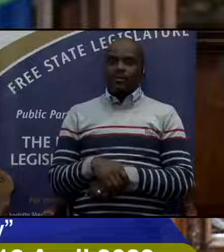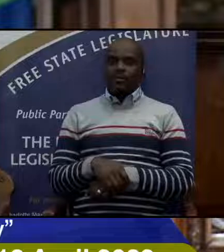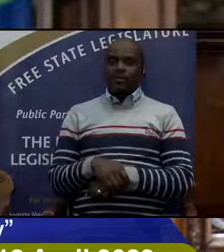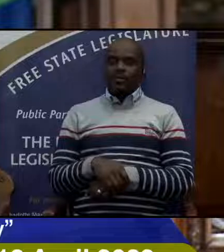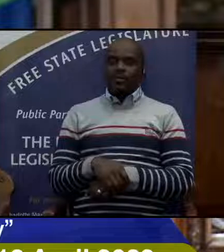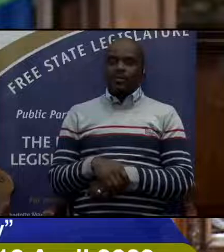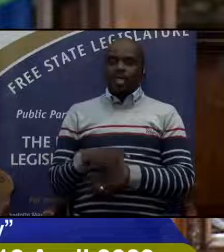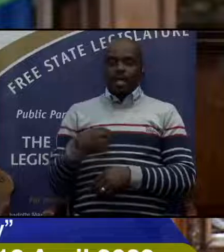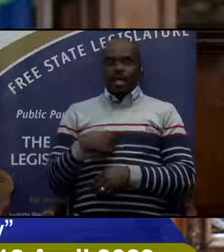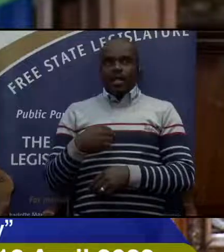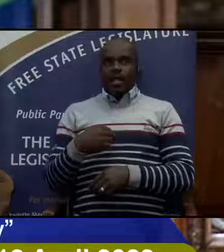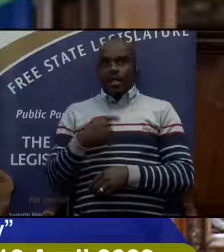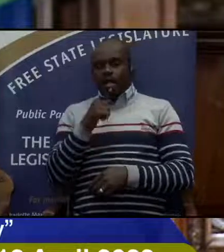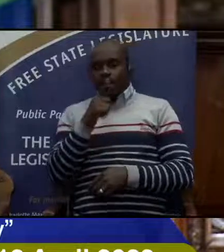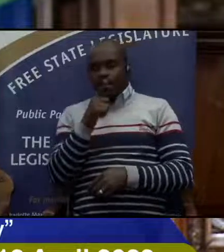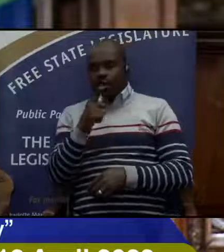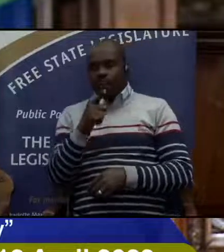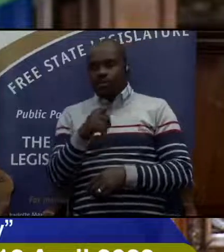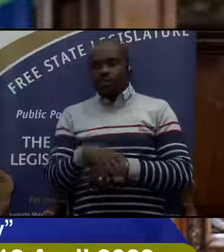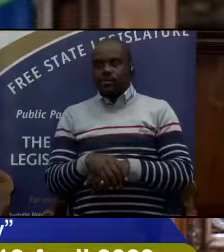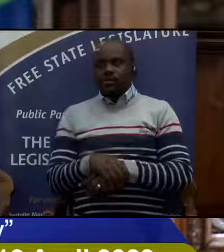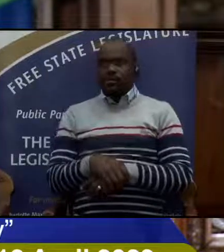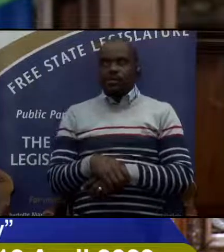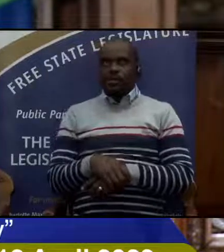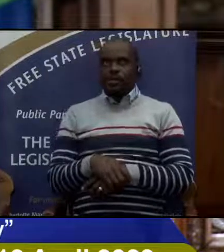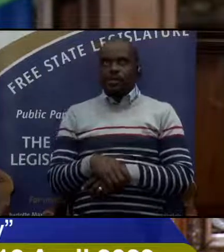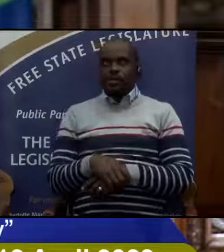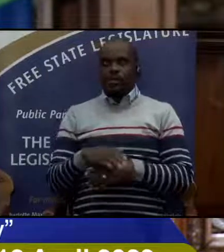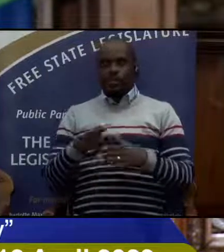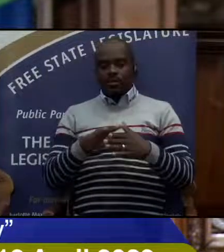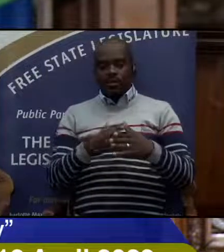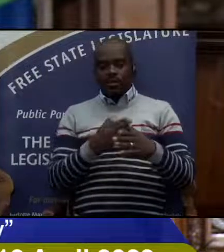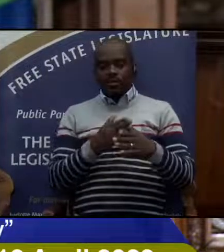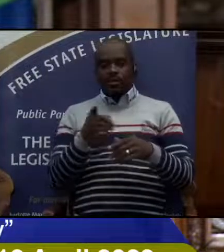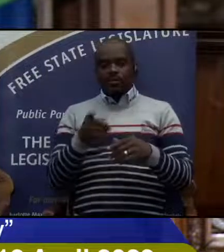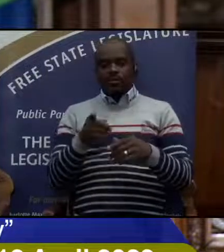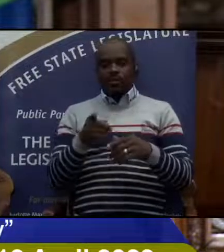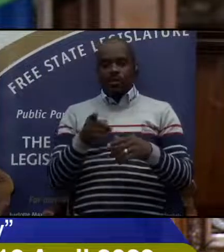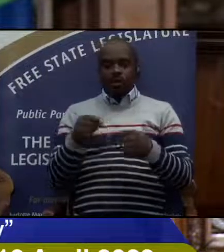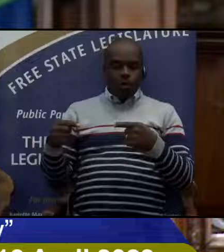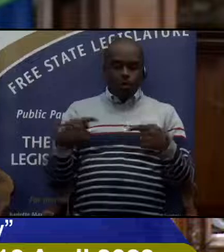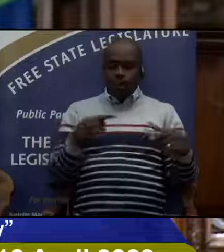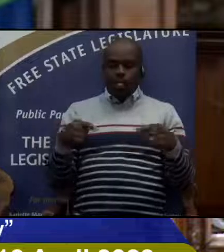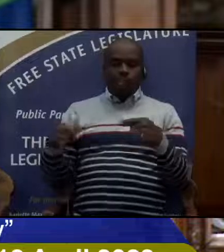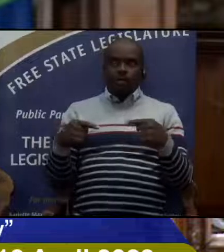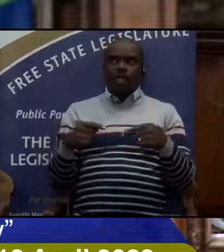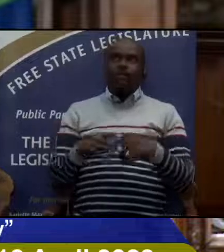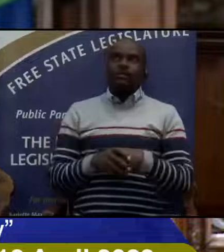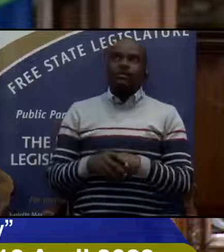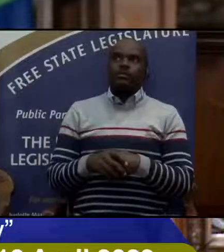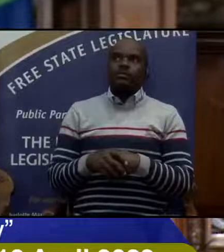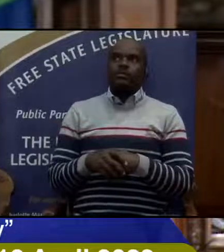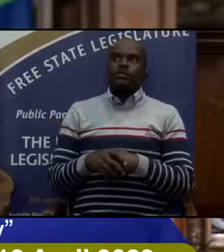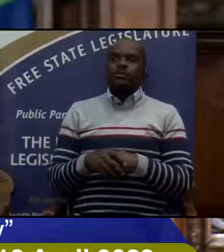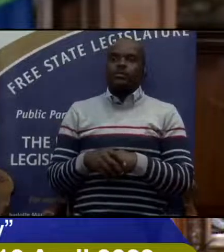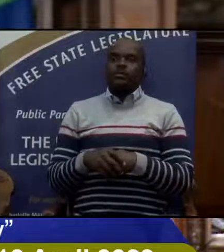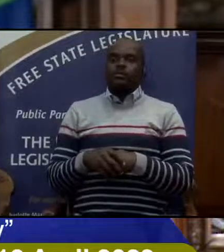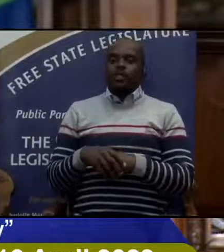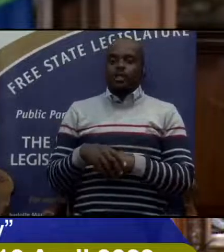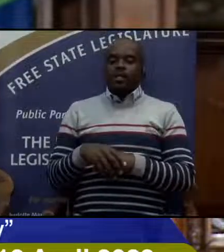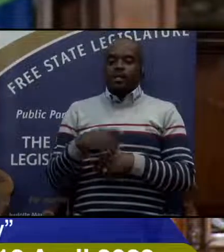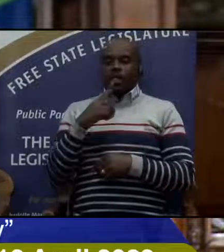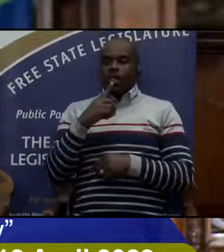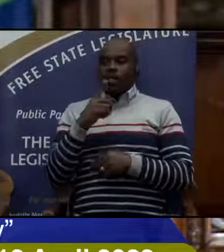Lenin on state, because we are contesting direction that state takes. Lenin says, state